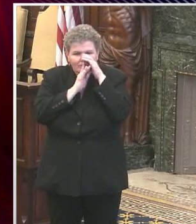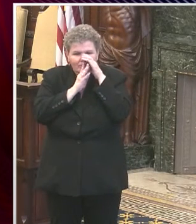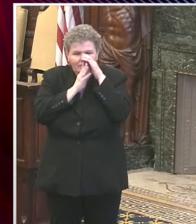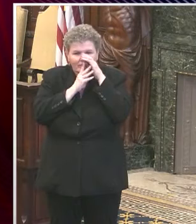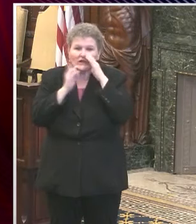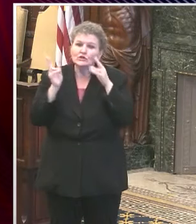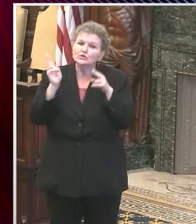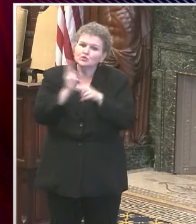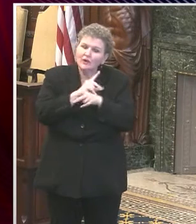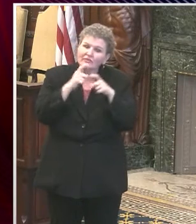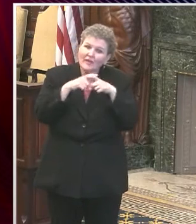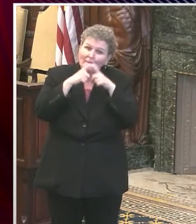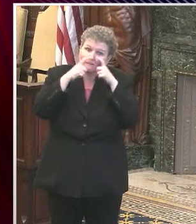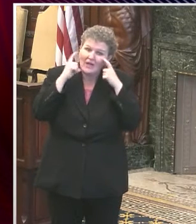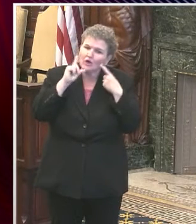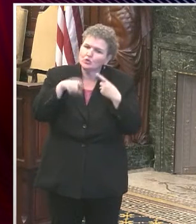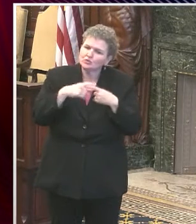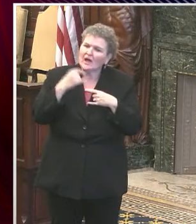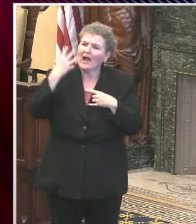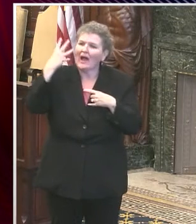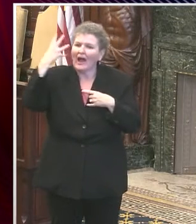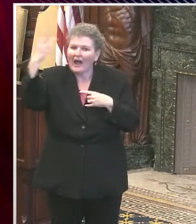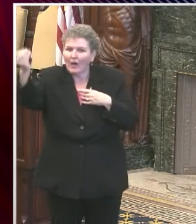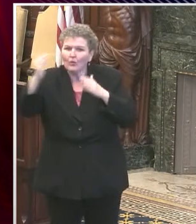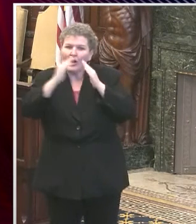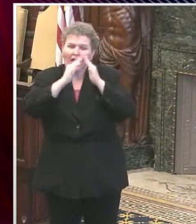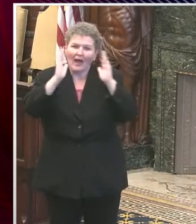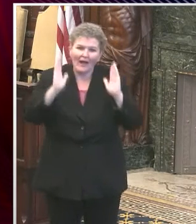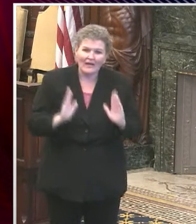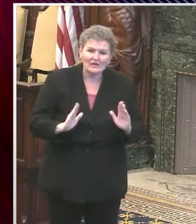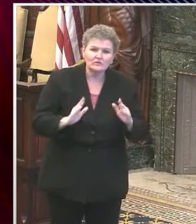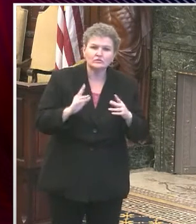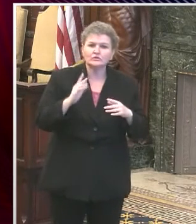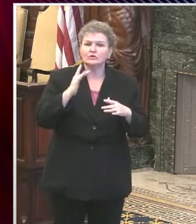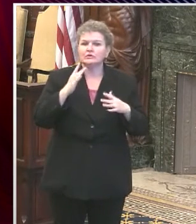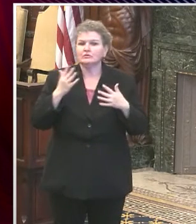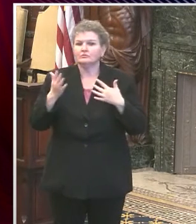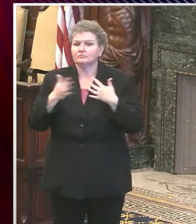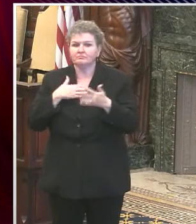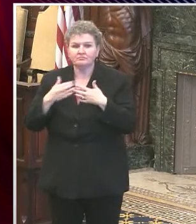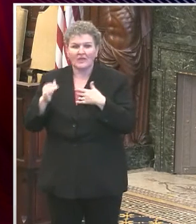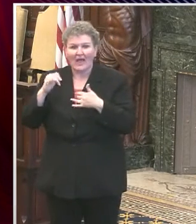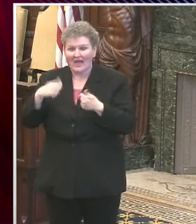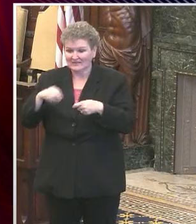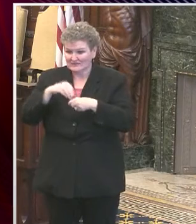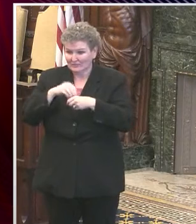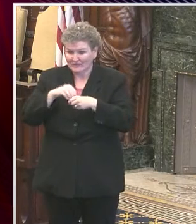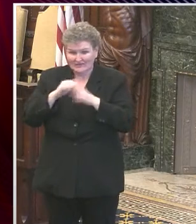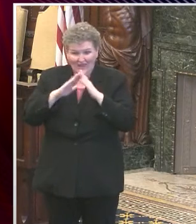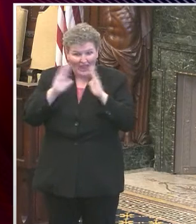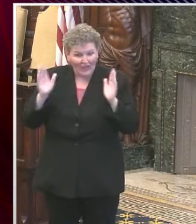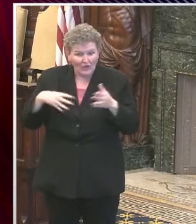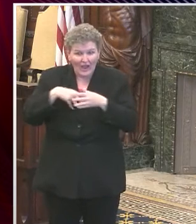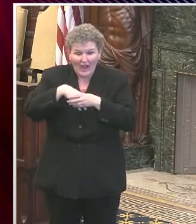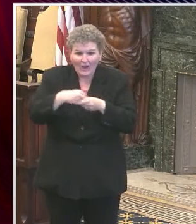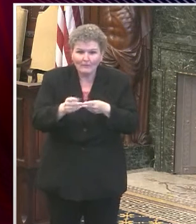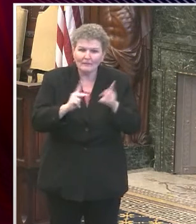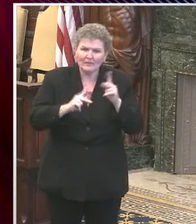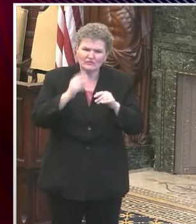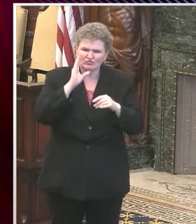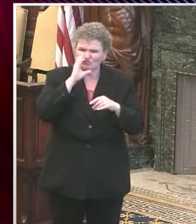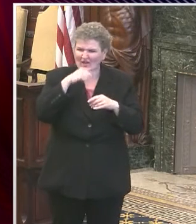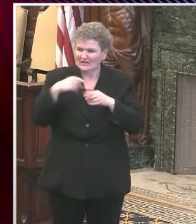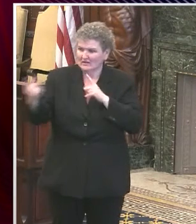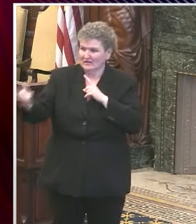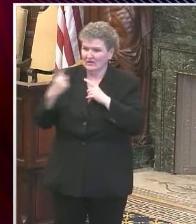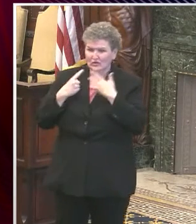outdoors within 6 feet of people who are not your household members. Much of the progress we've made in the epidemic is because people are increasingly wearing